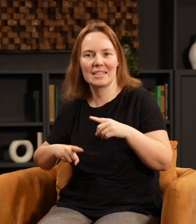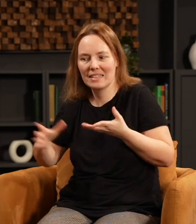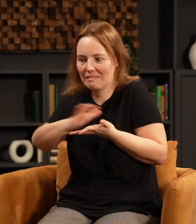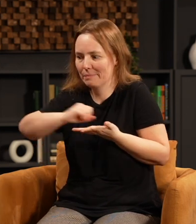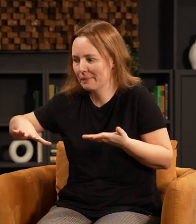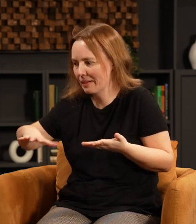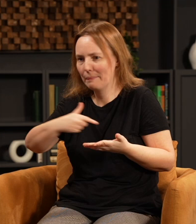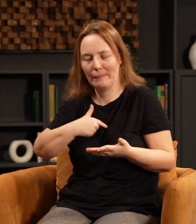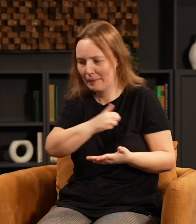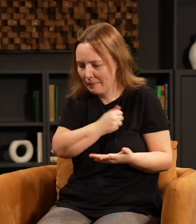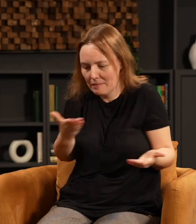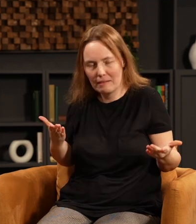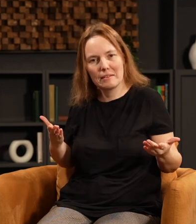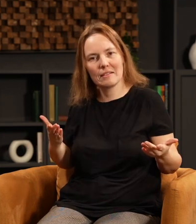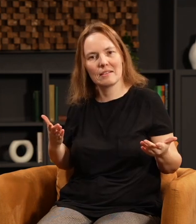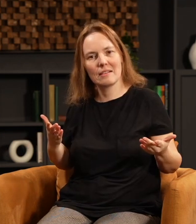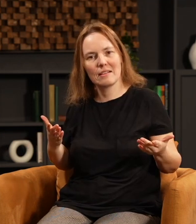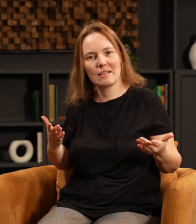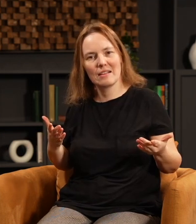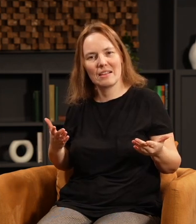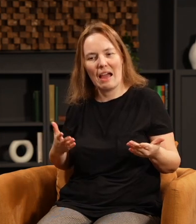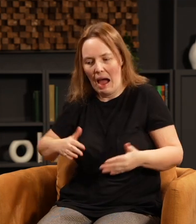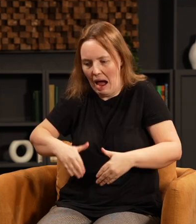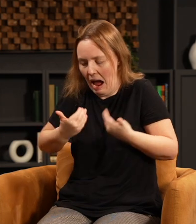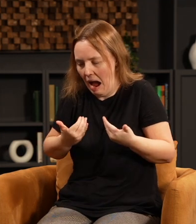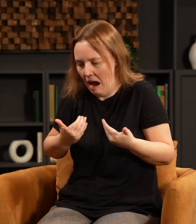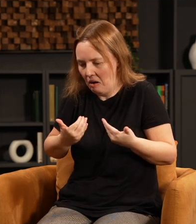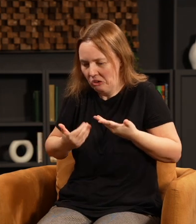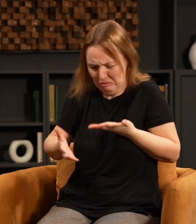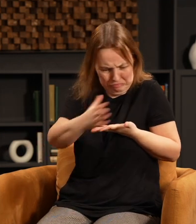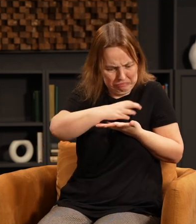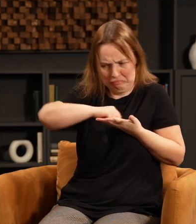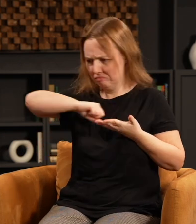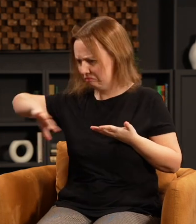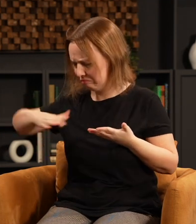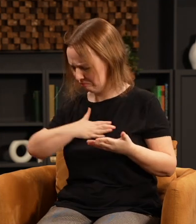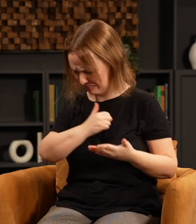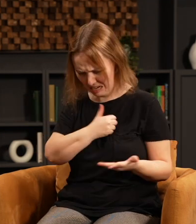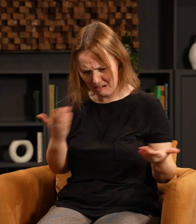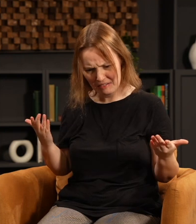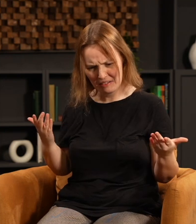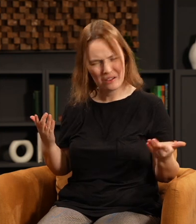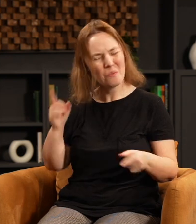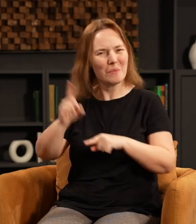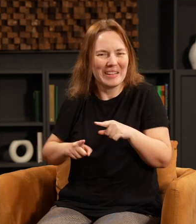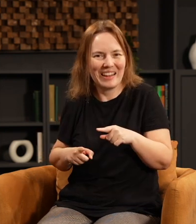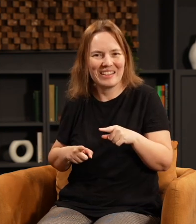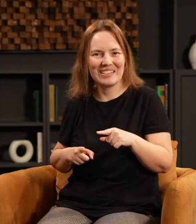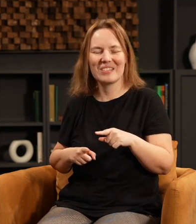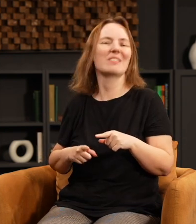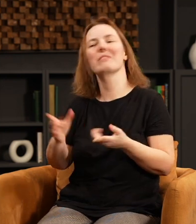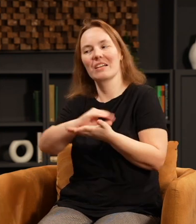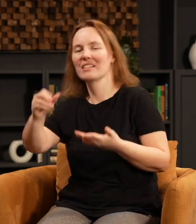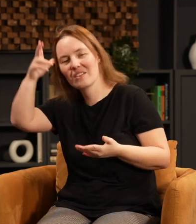out. I don't know if you find that, right? That's kind of difficult. How do I cast myself out? Well, the reality is we can't. We can cast out